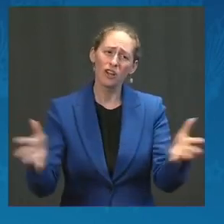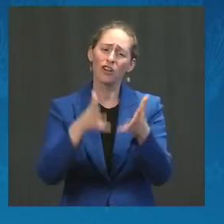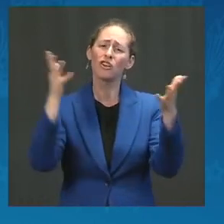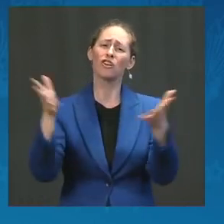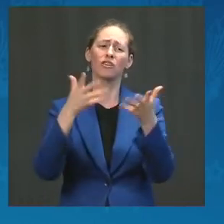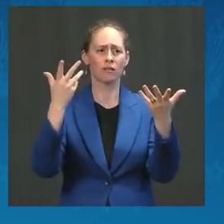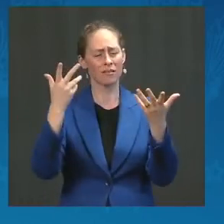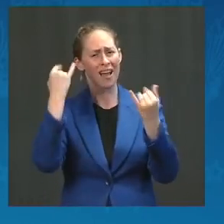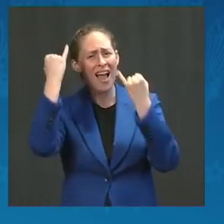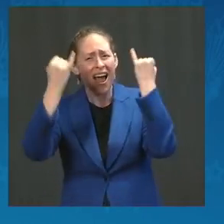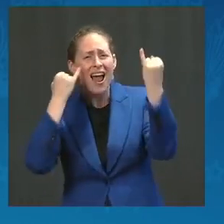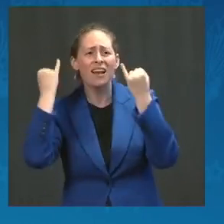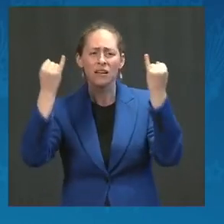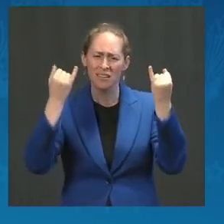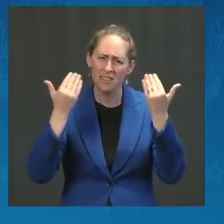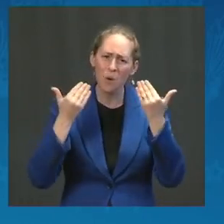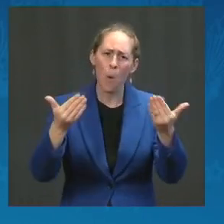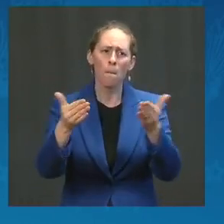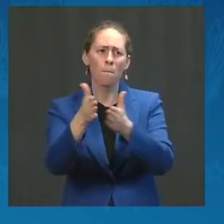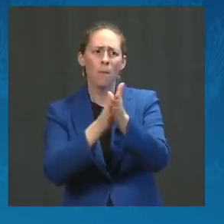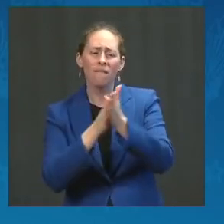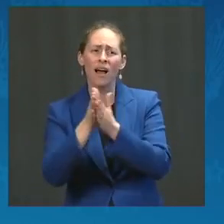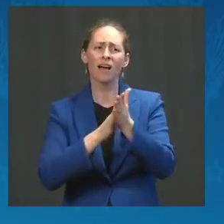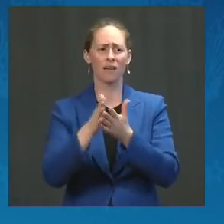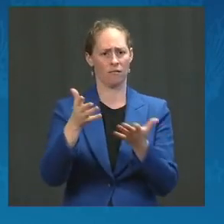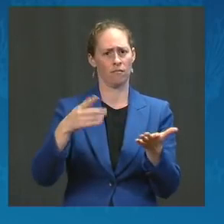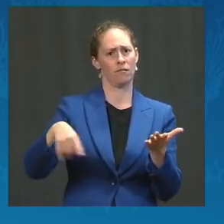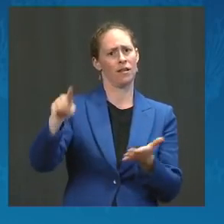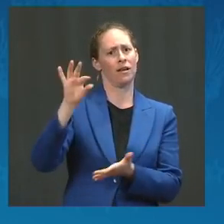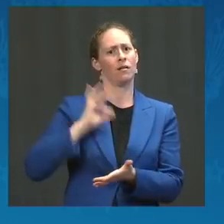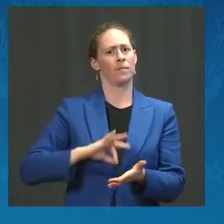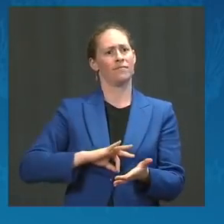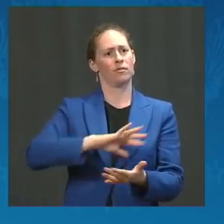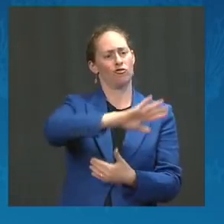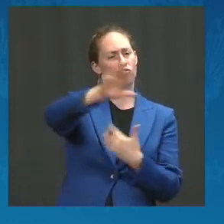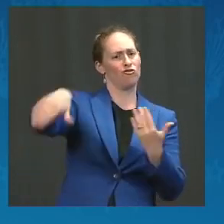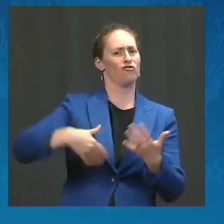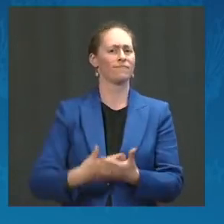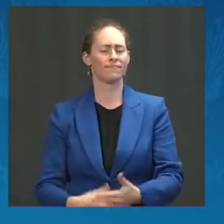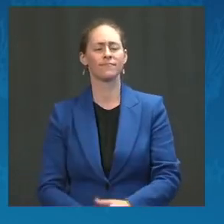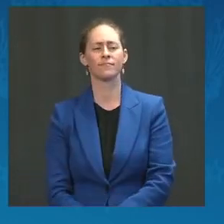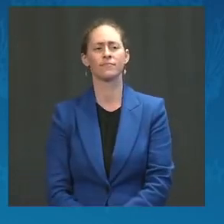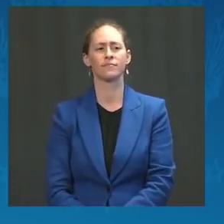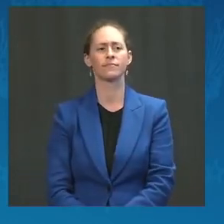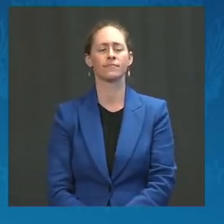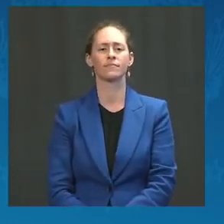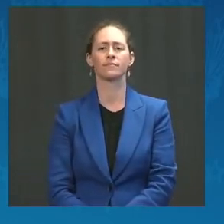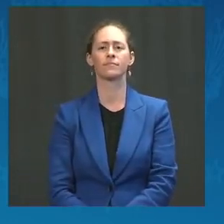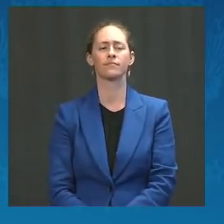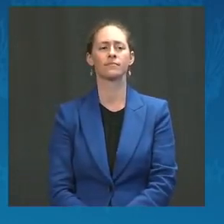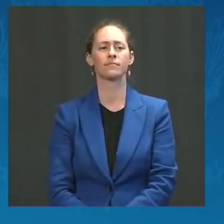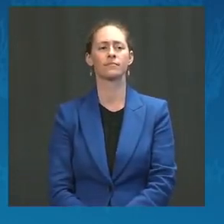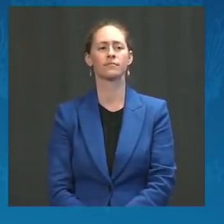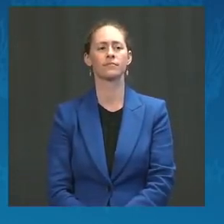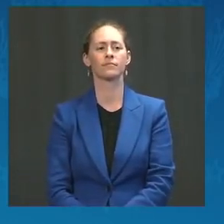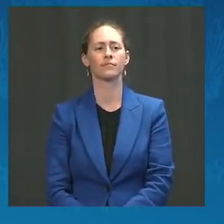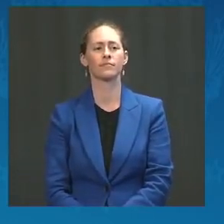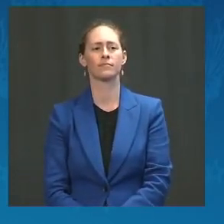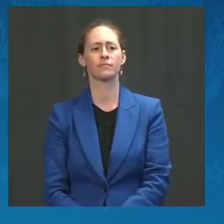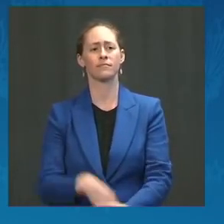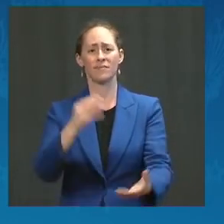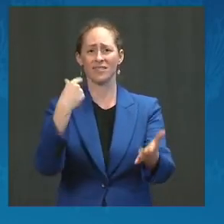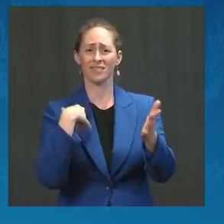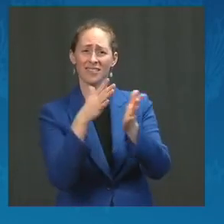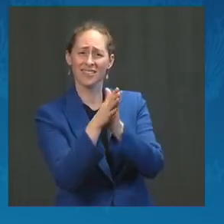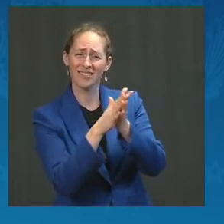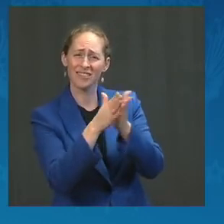all benefit if we can get more people vaccinated. But in addition to providing incentives to encourage vaccination,